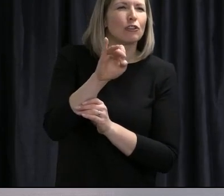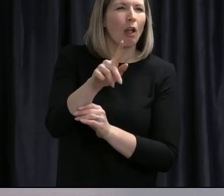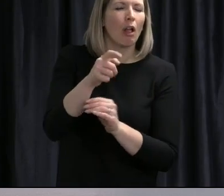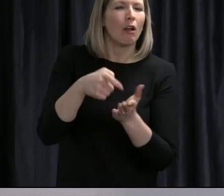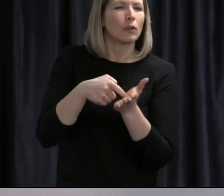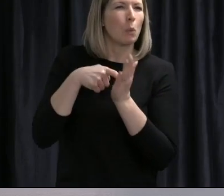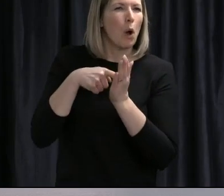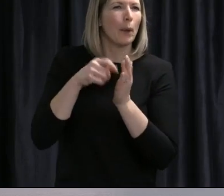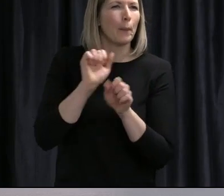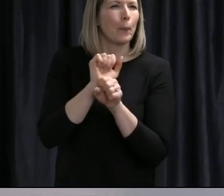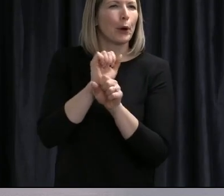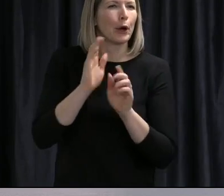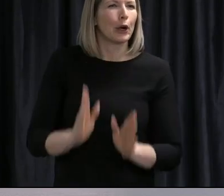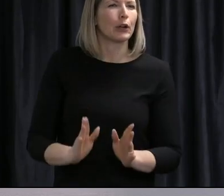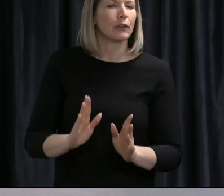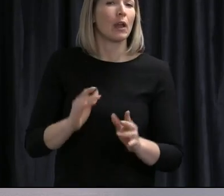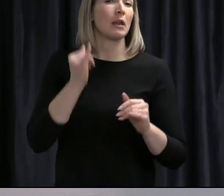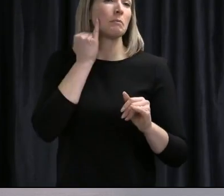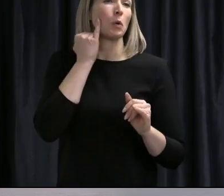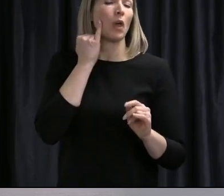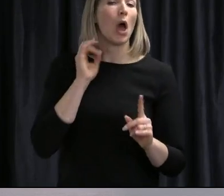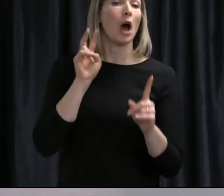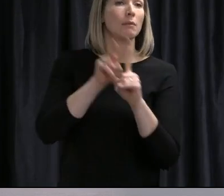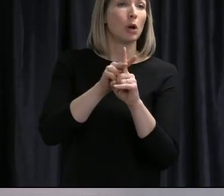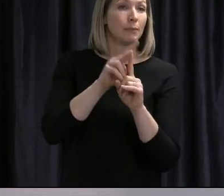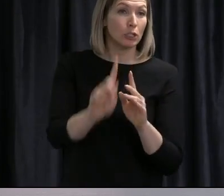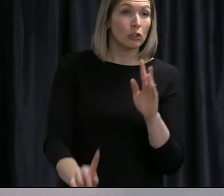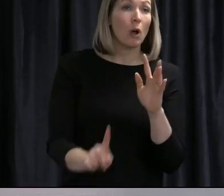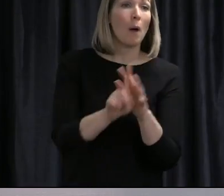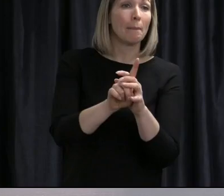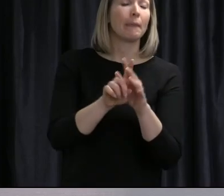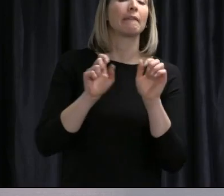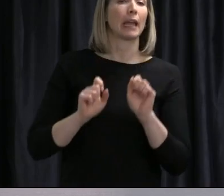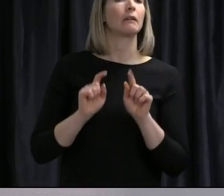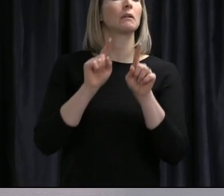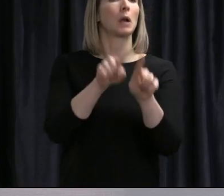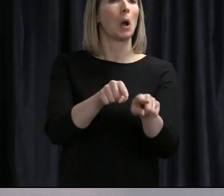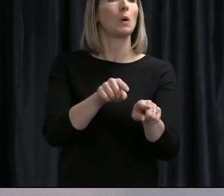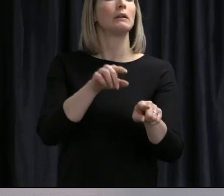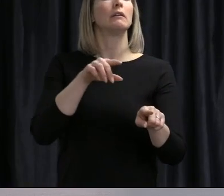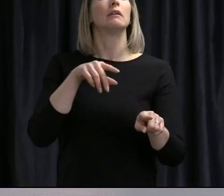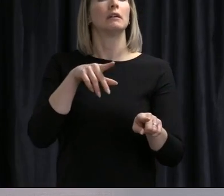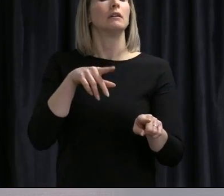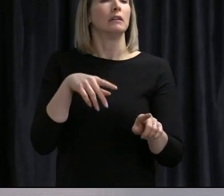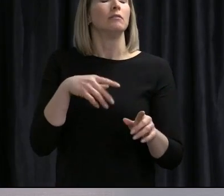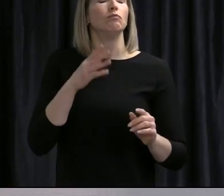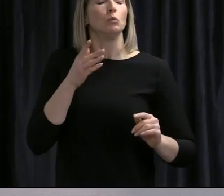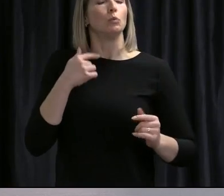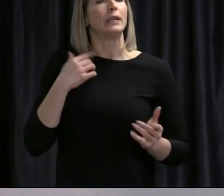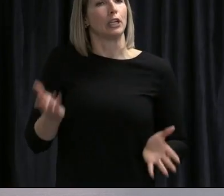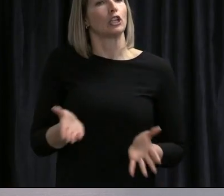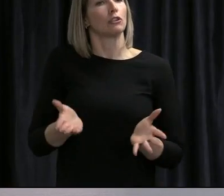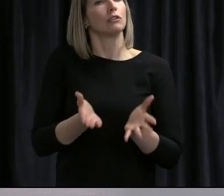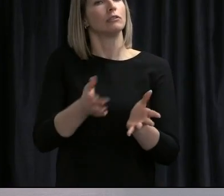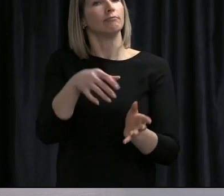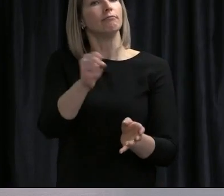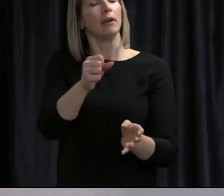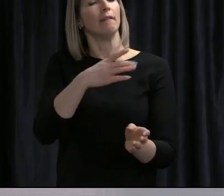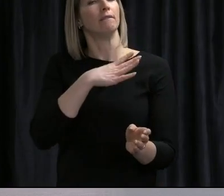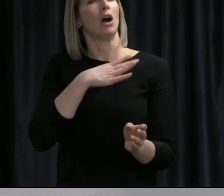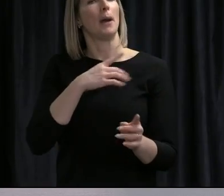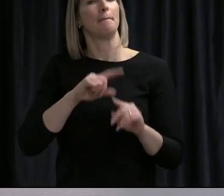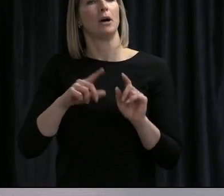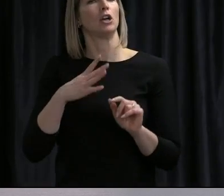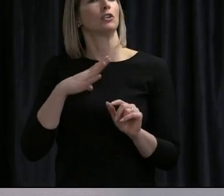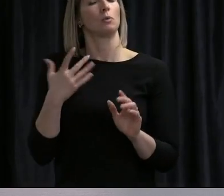an appointment situation, that people could go and get the services of motor registration on an appointment level, and also keep in mind that as